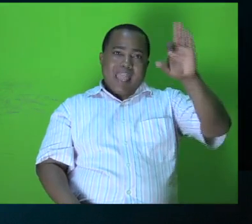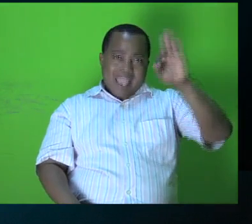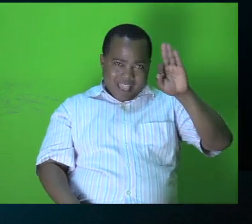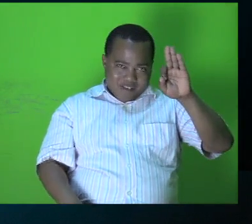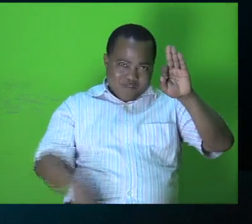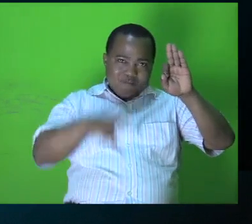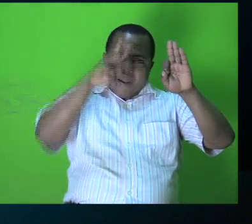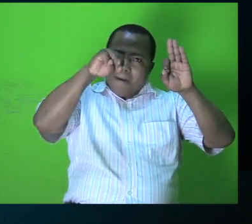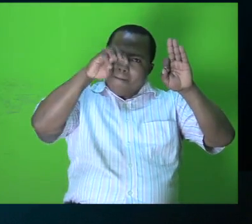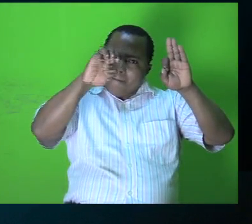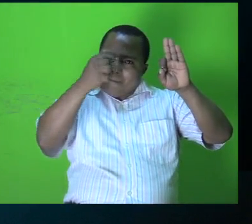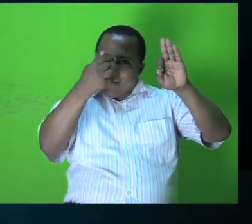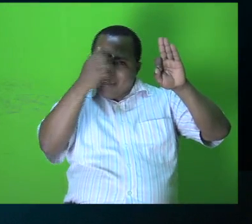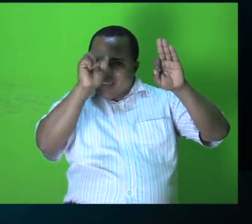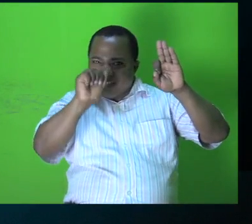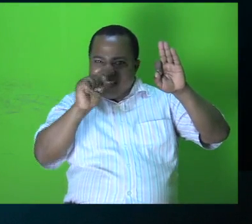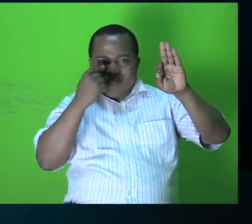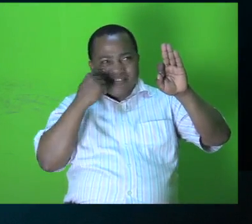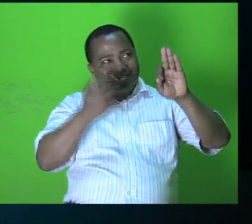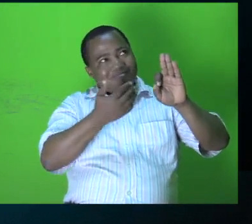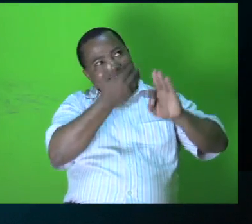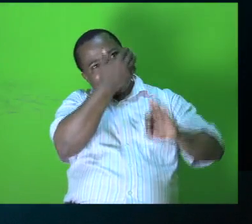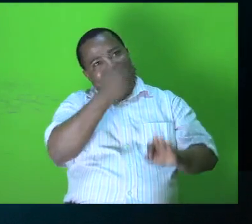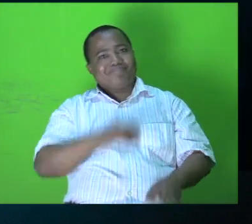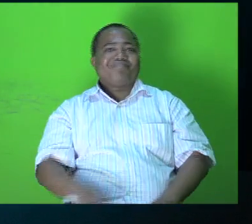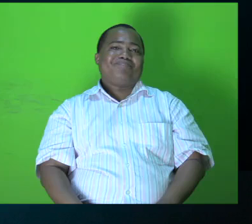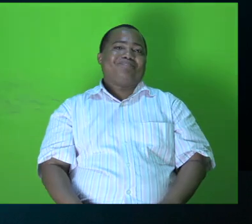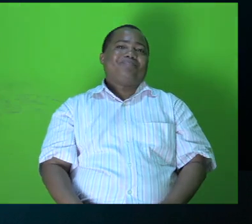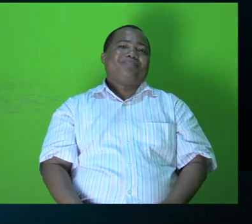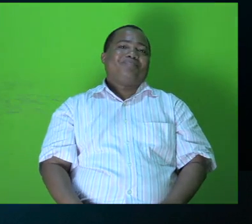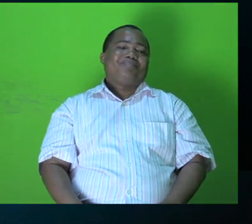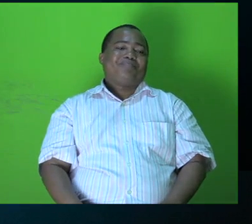F. Metaphase.